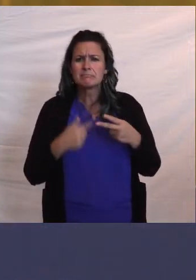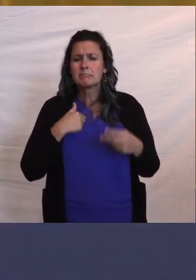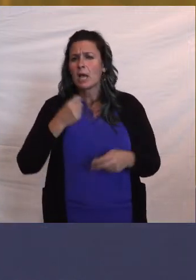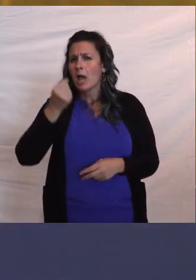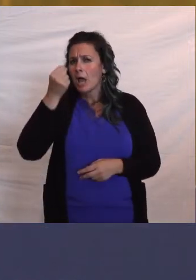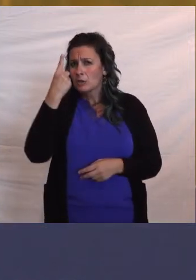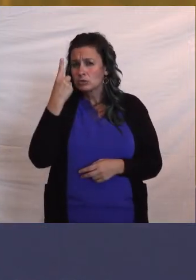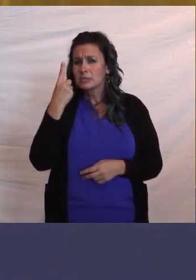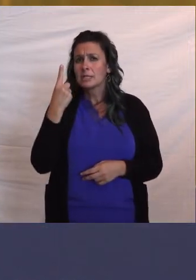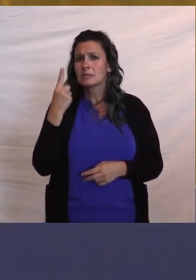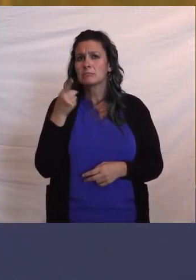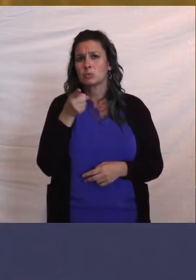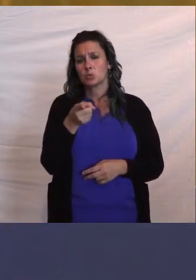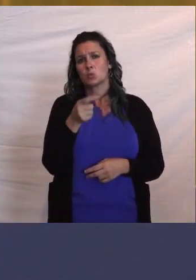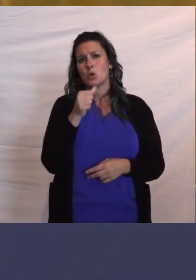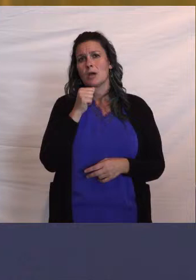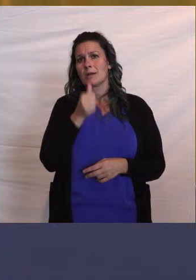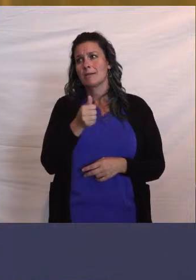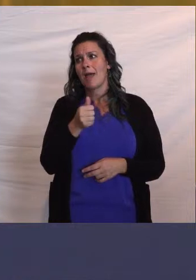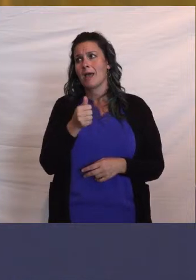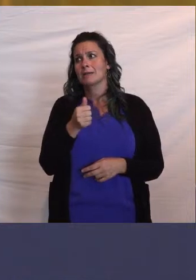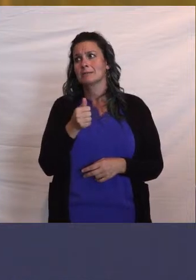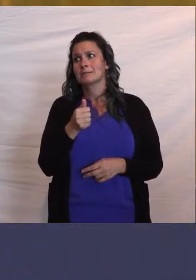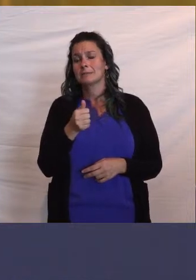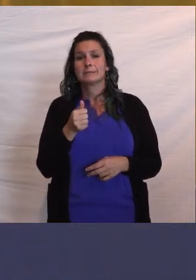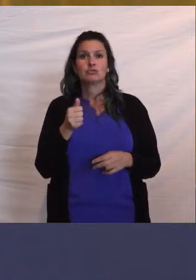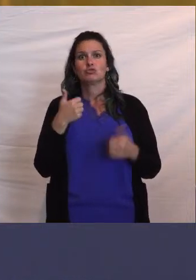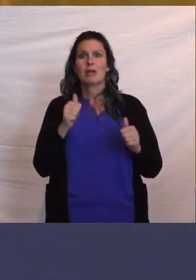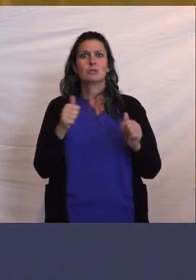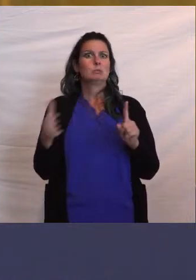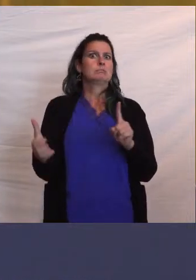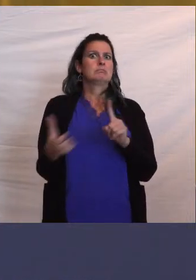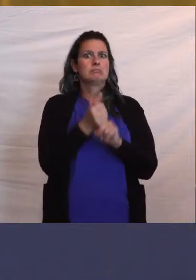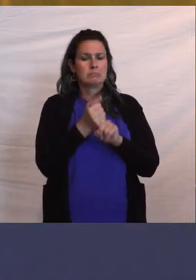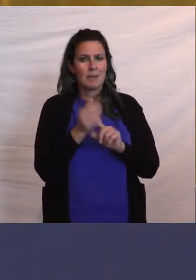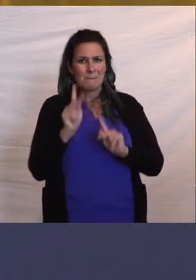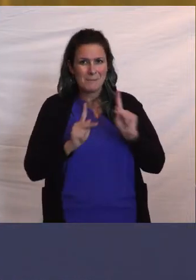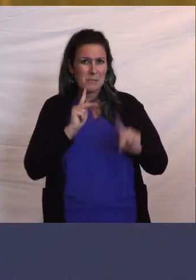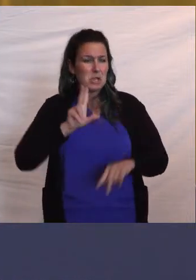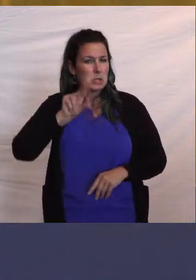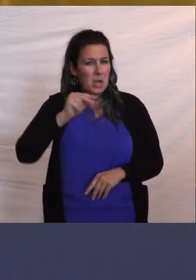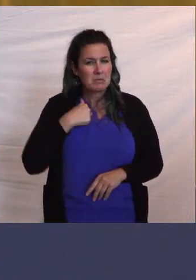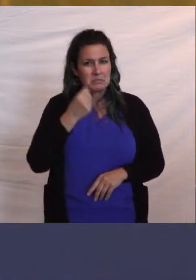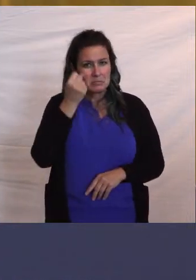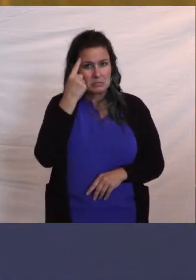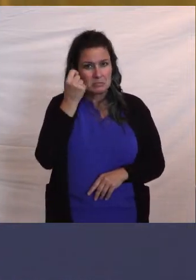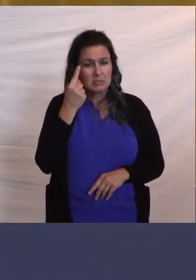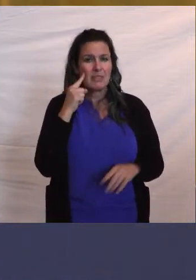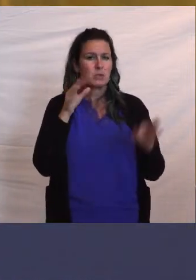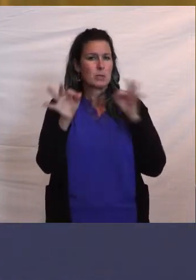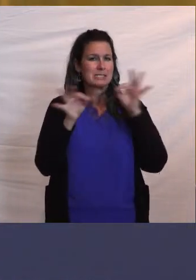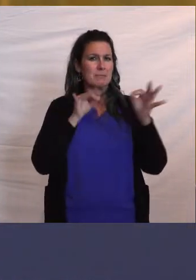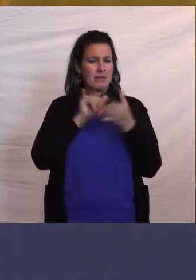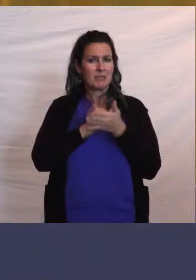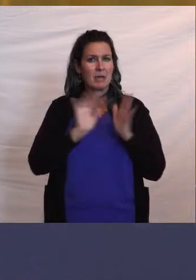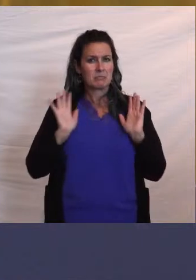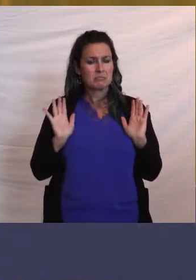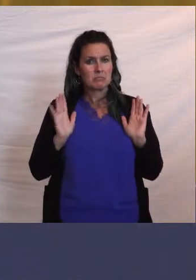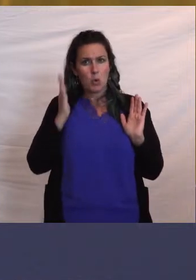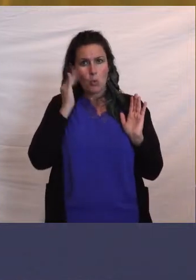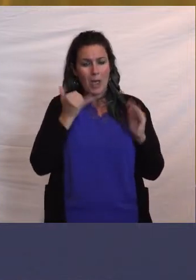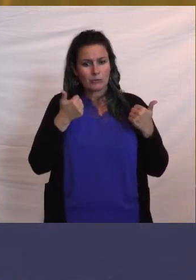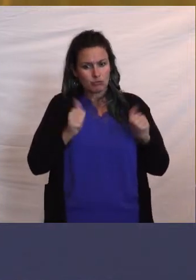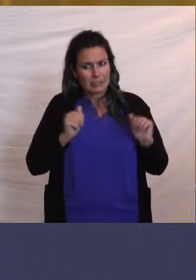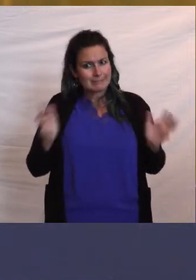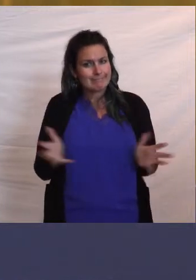understand this is not a gotcha kind of a thing that you're trying to do here. I think you've explained why you're